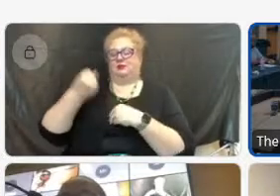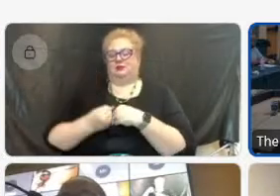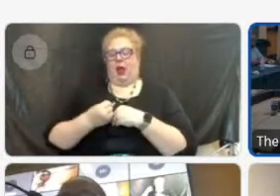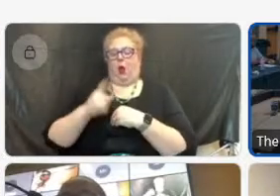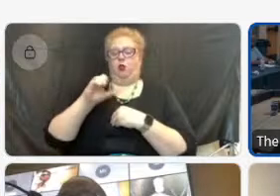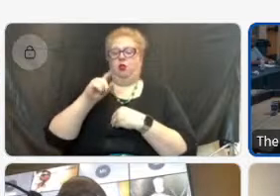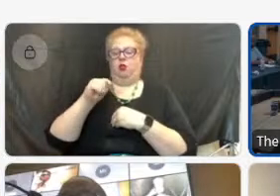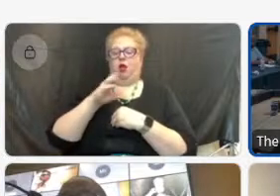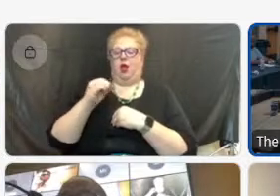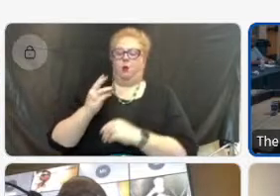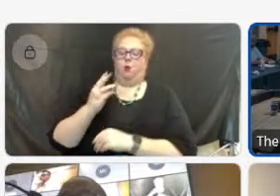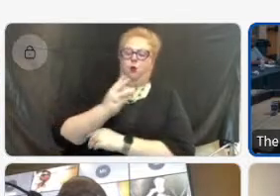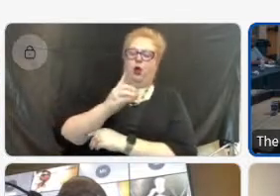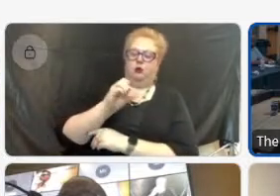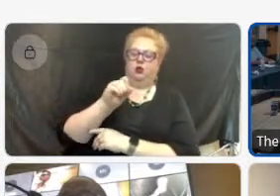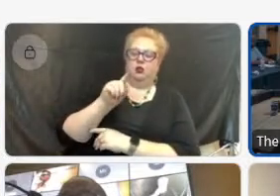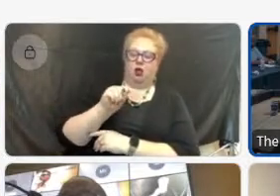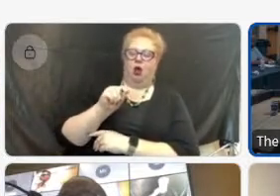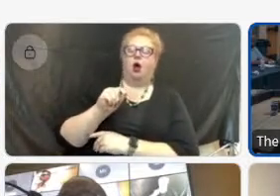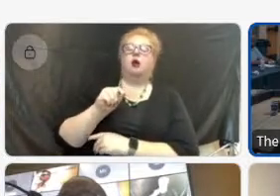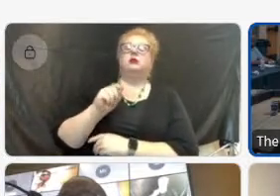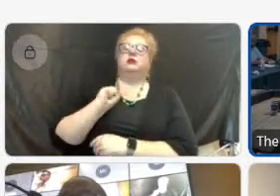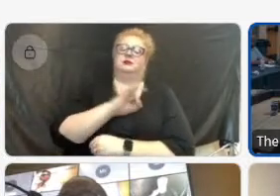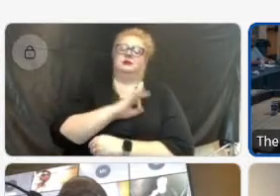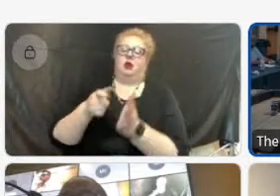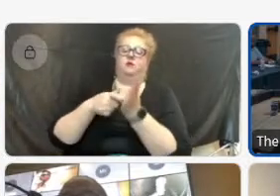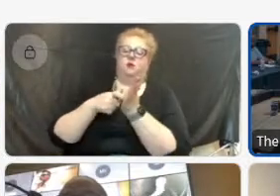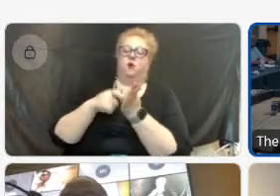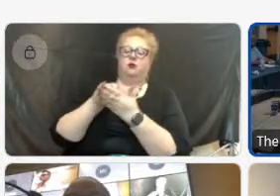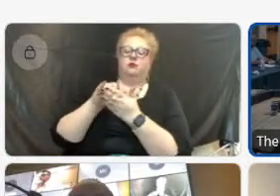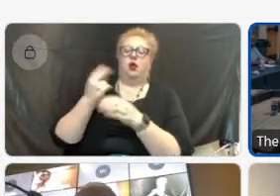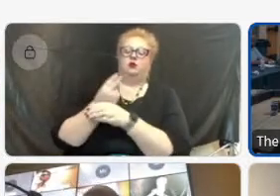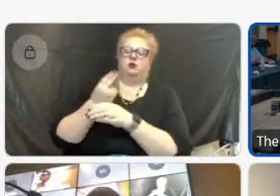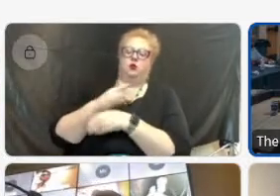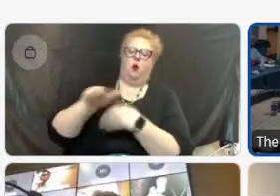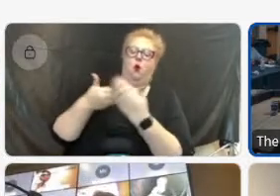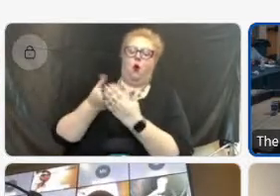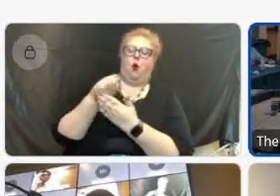along Maryland Avenue. Staff recommends using all or parts of the additional lots to